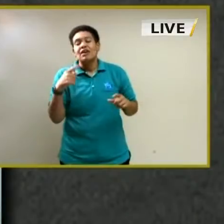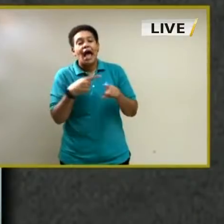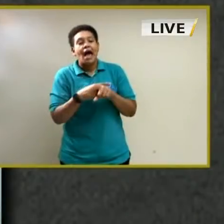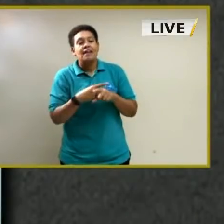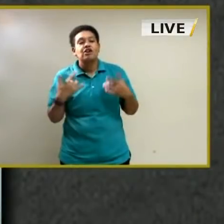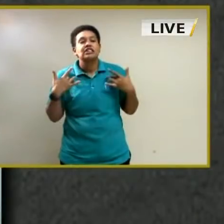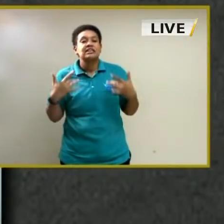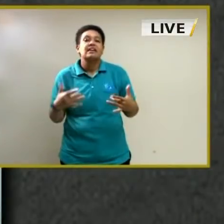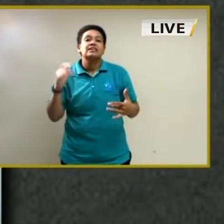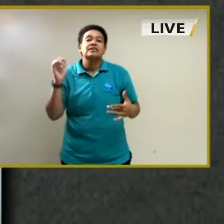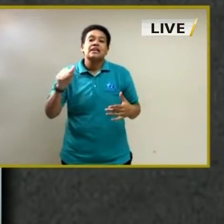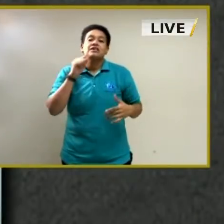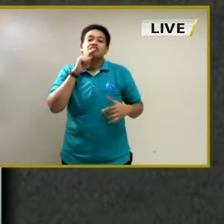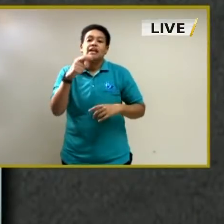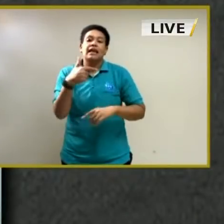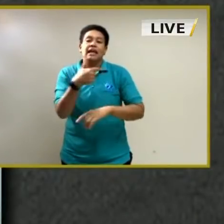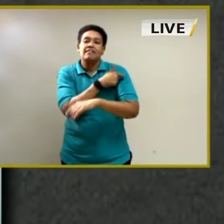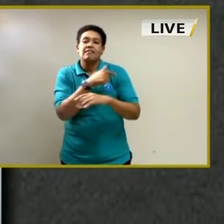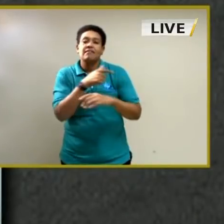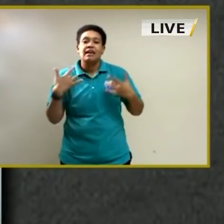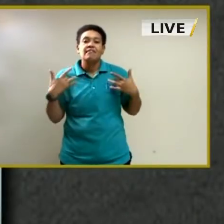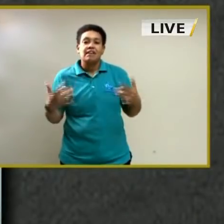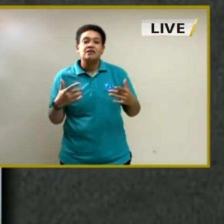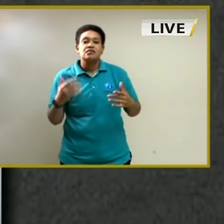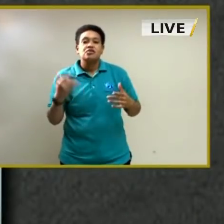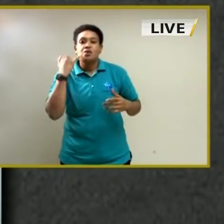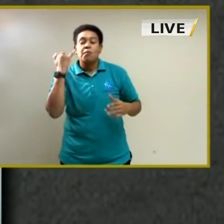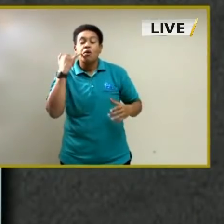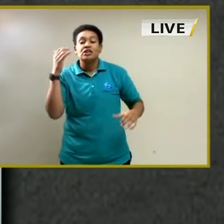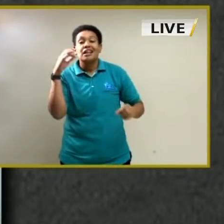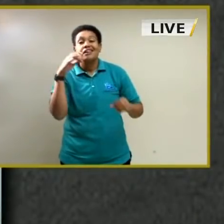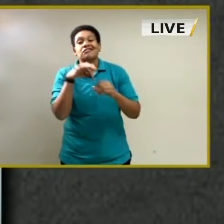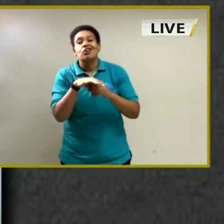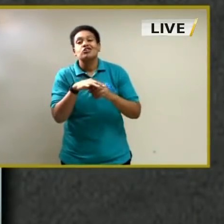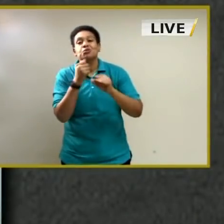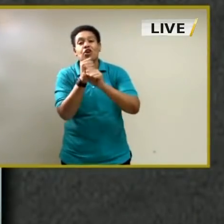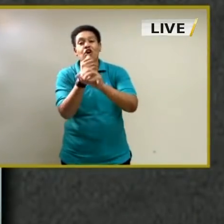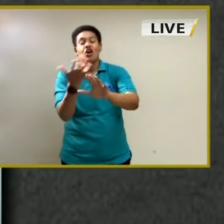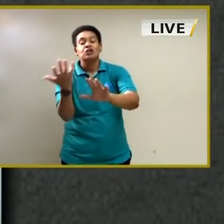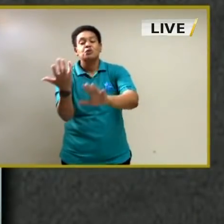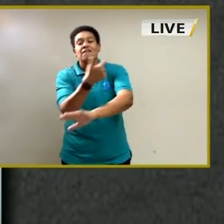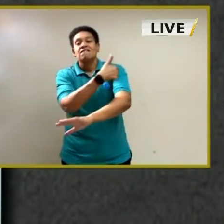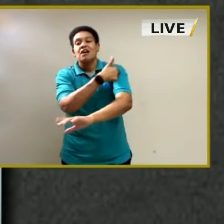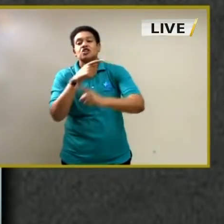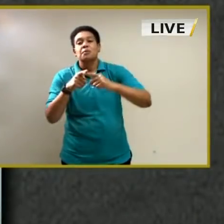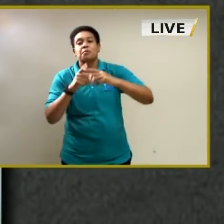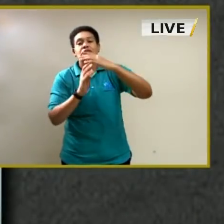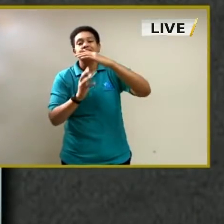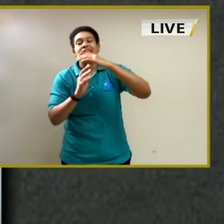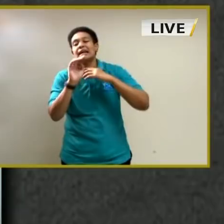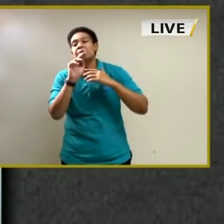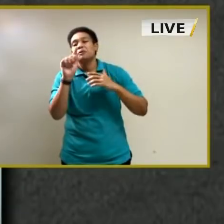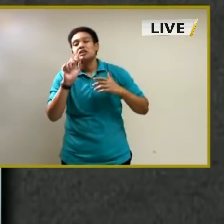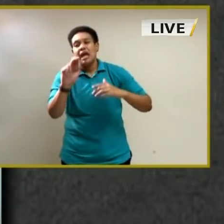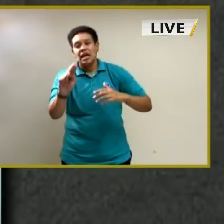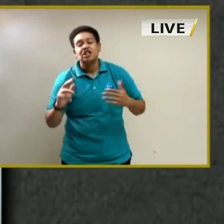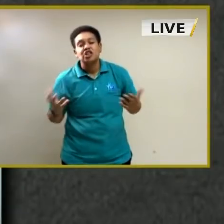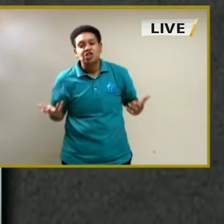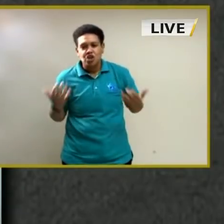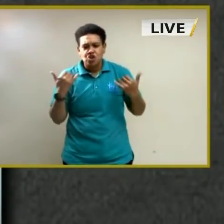and that is the events supposedly attributable to vaccination or immunization.